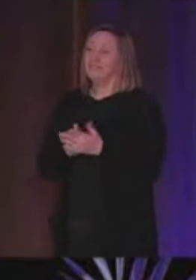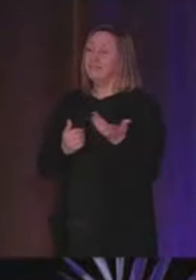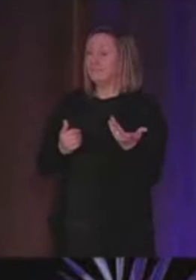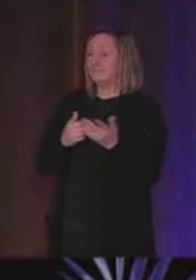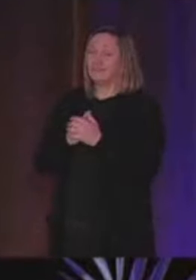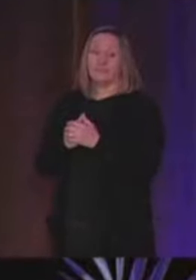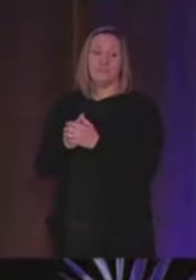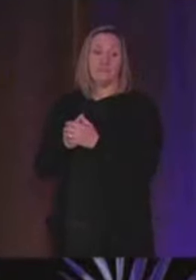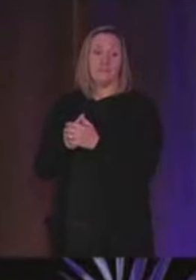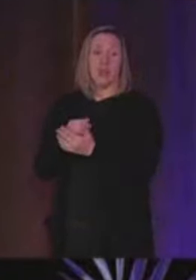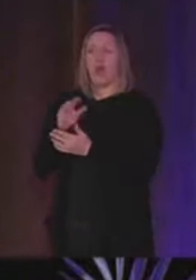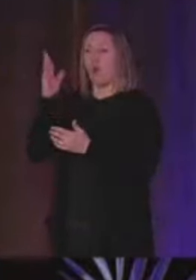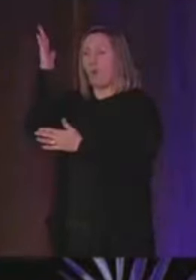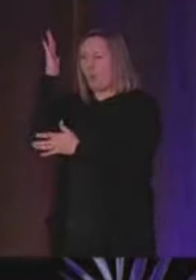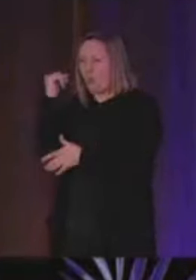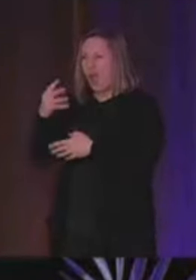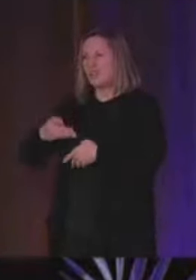Why scrollytelling?